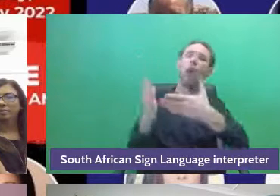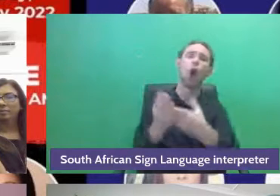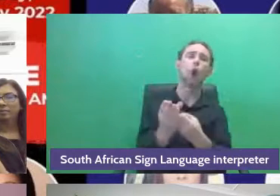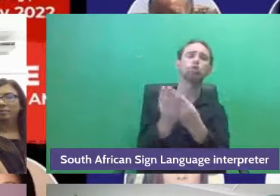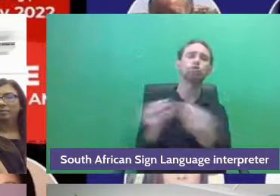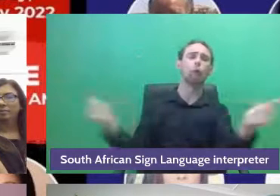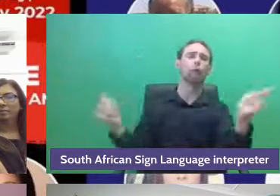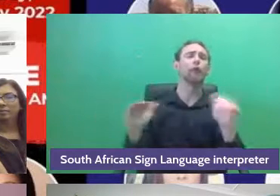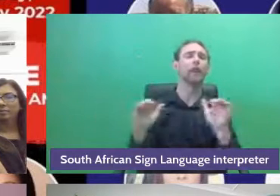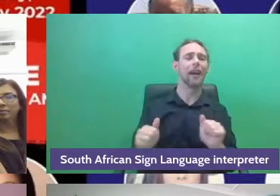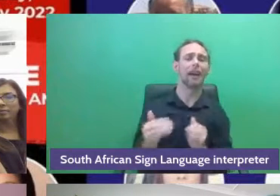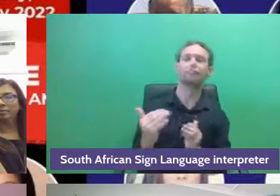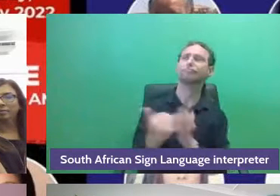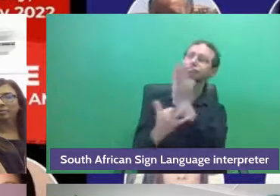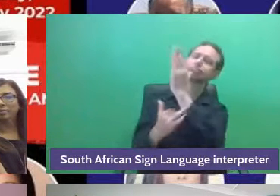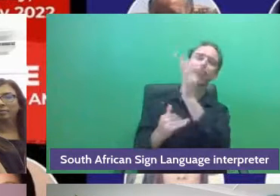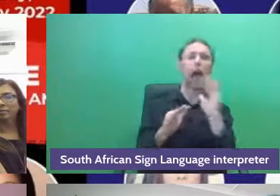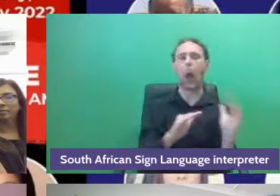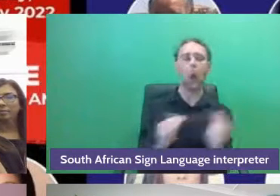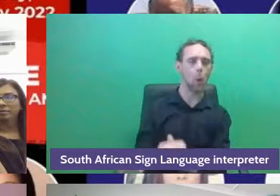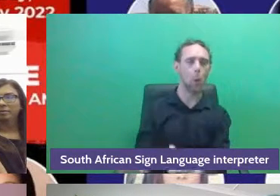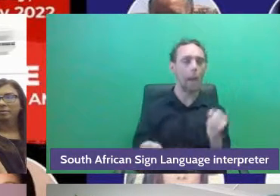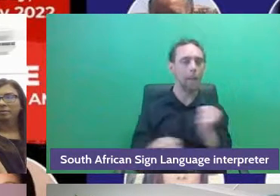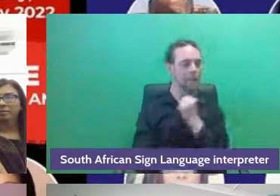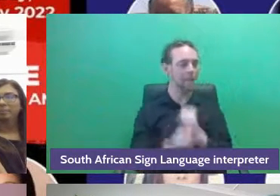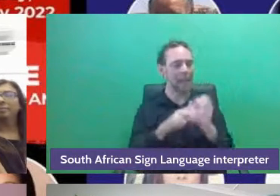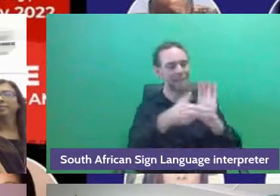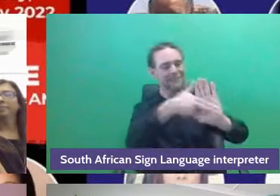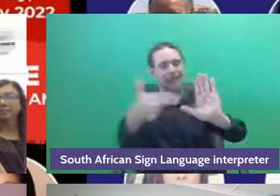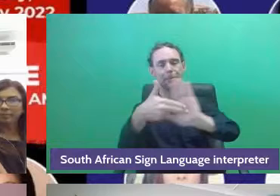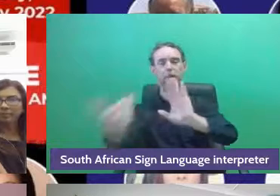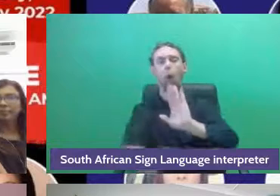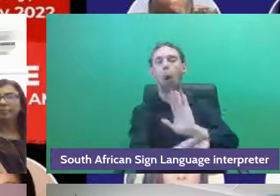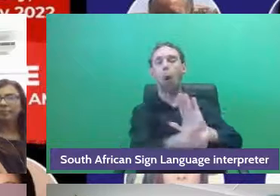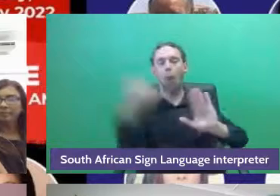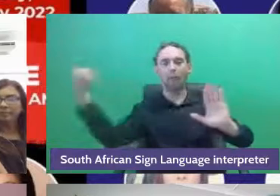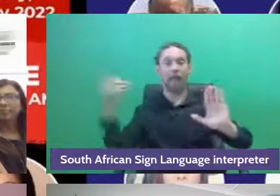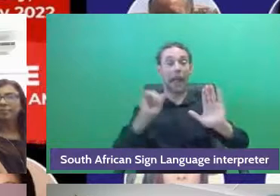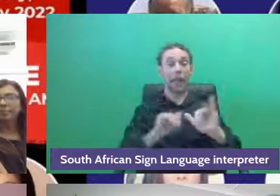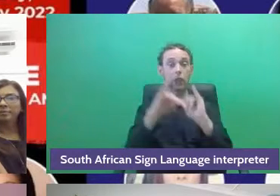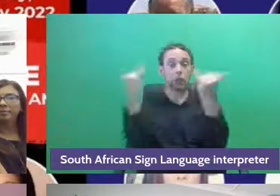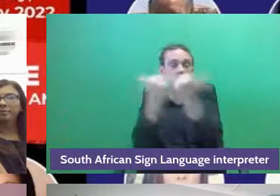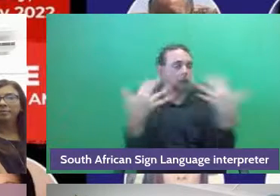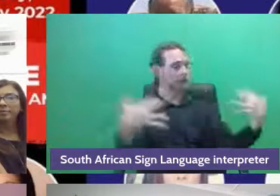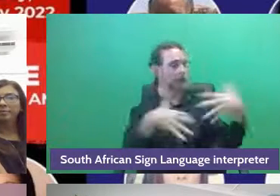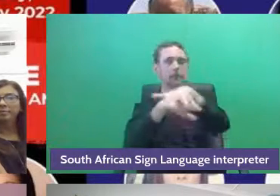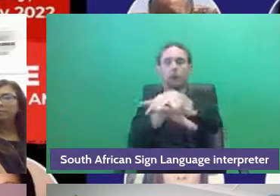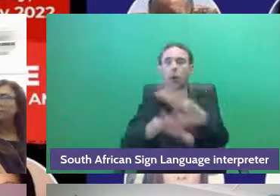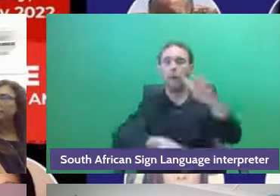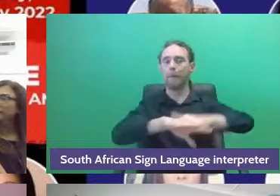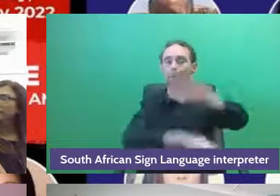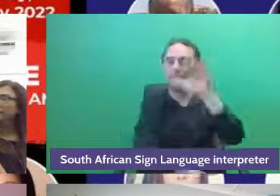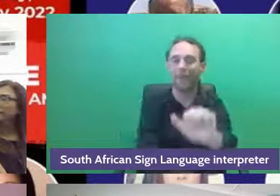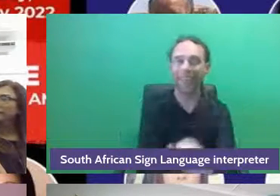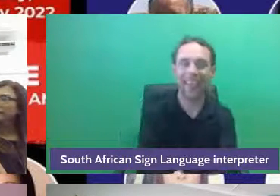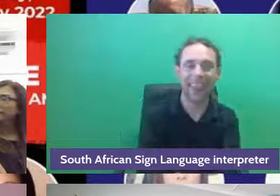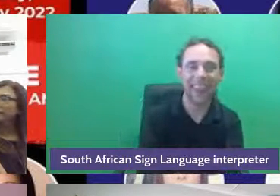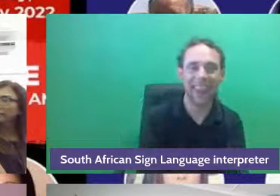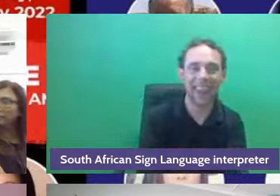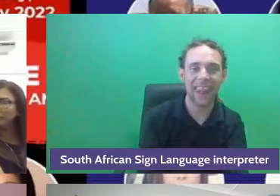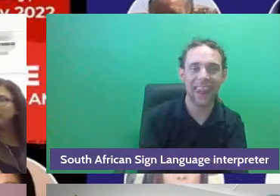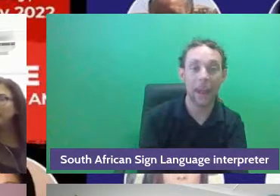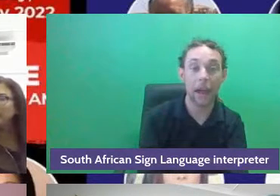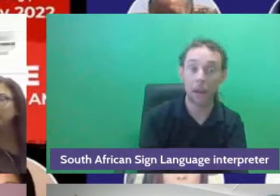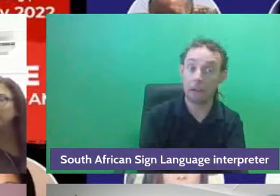and sexuality to create a more inclusive society, and also